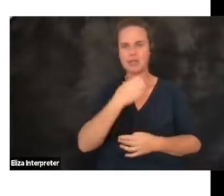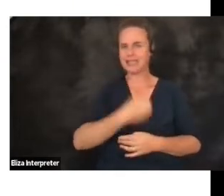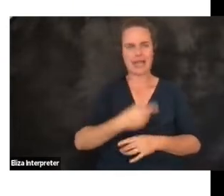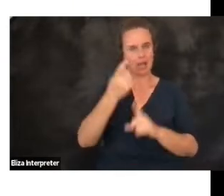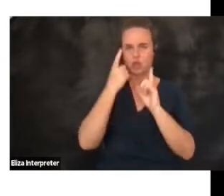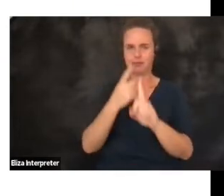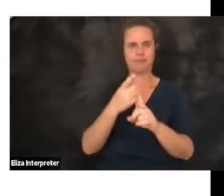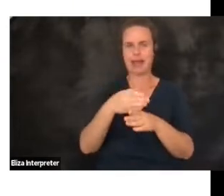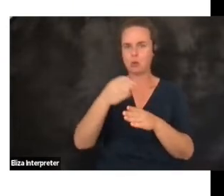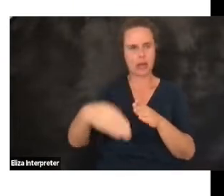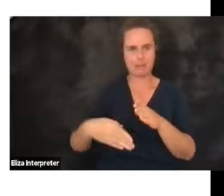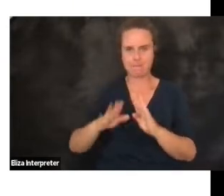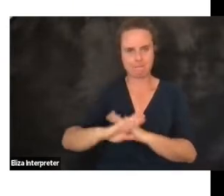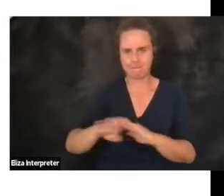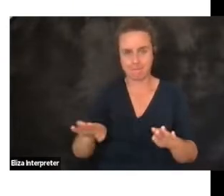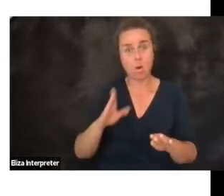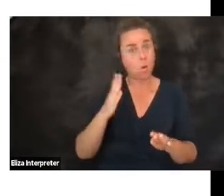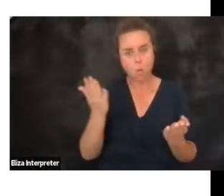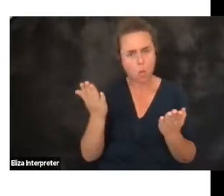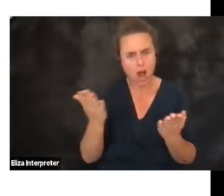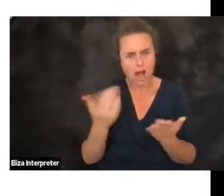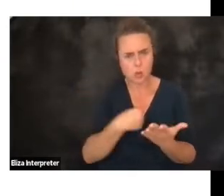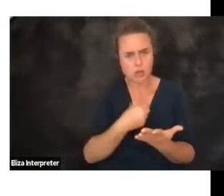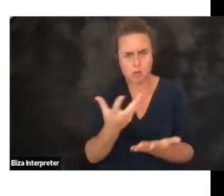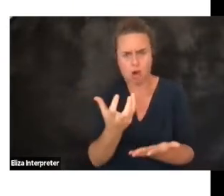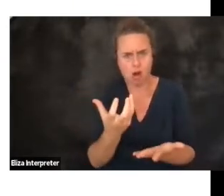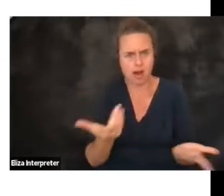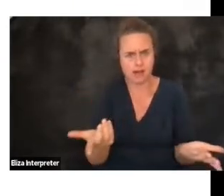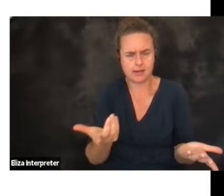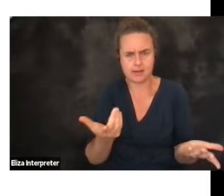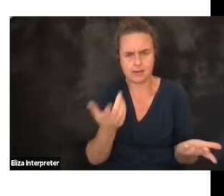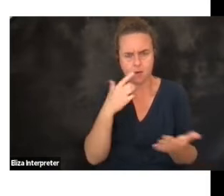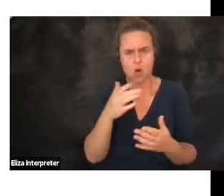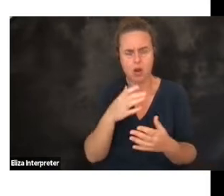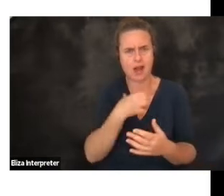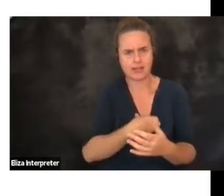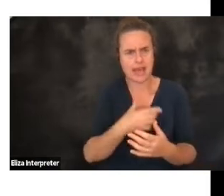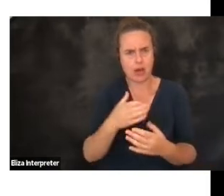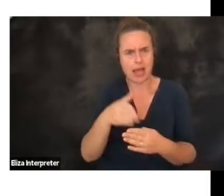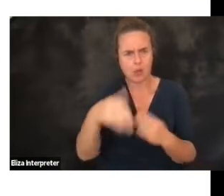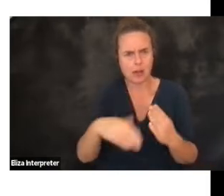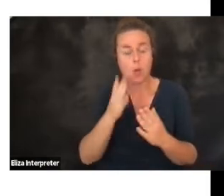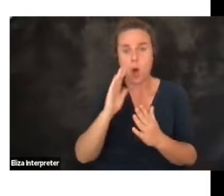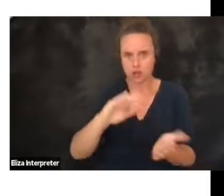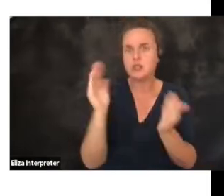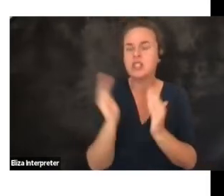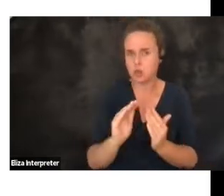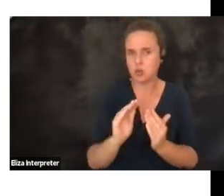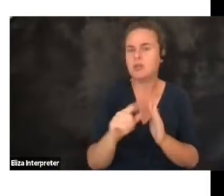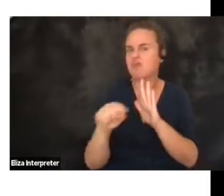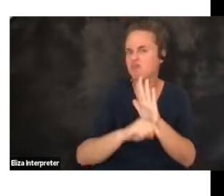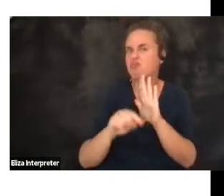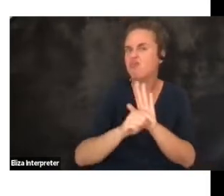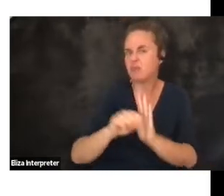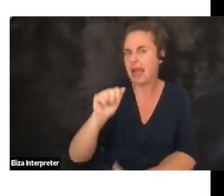outcome? Our desired outcome is that we reduce adversity. We want to be reducing those adversities. But